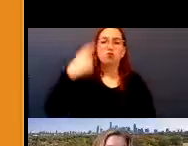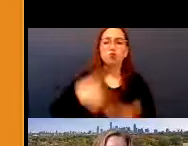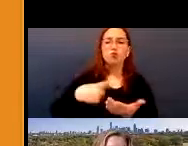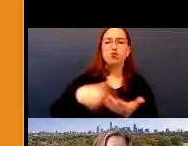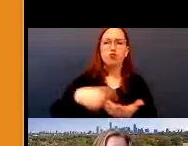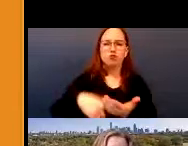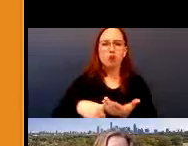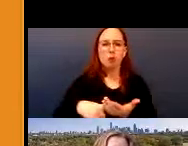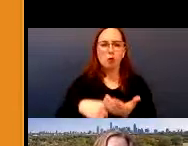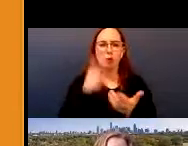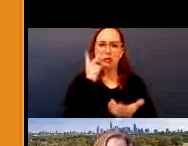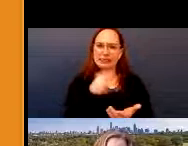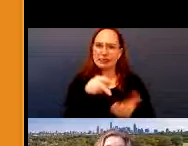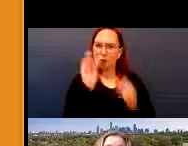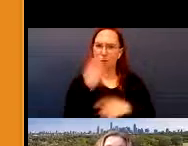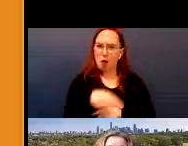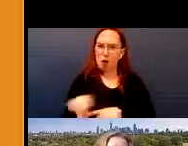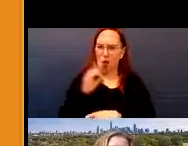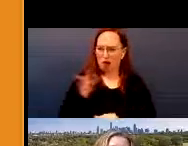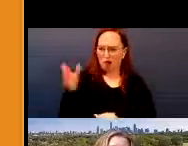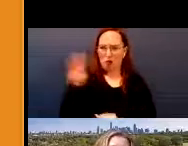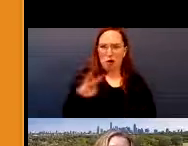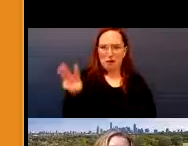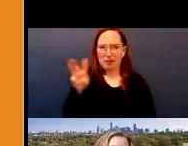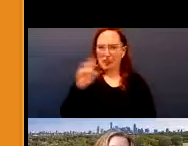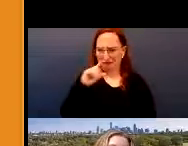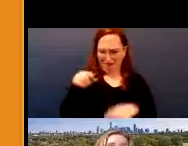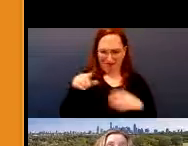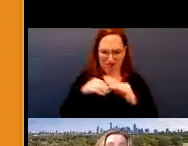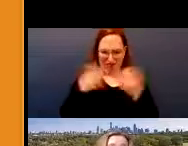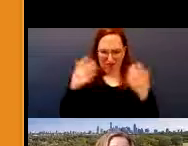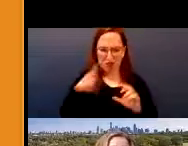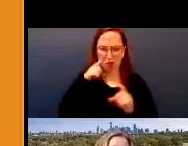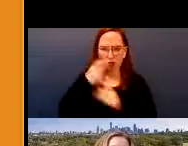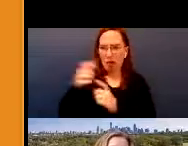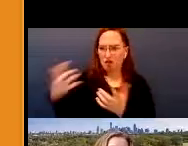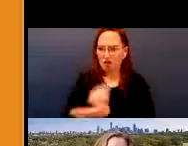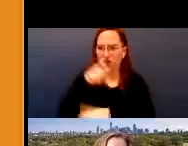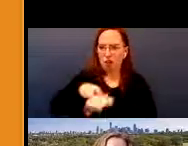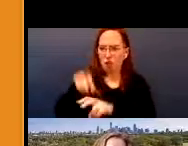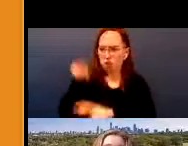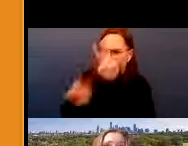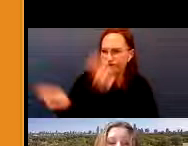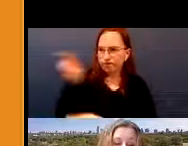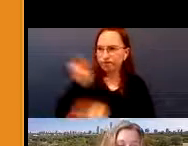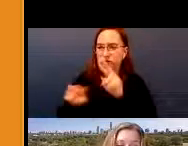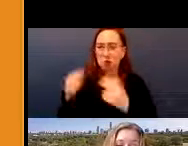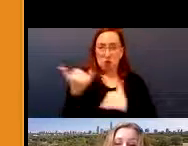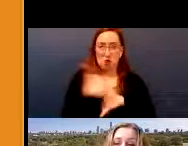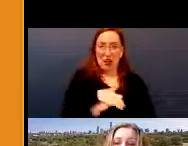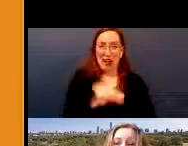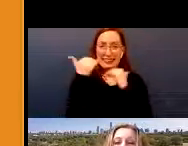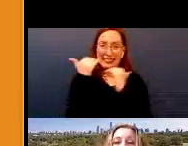on the website following this meeting for further study and review. Because we have limited amount of time tonight to present